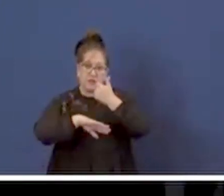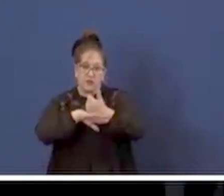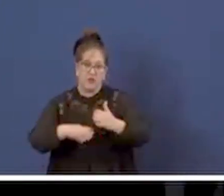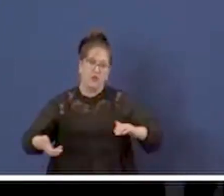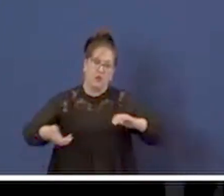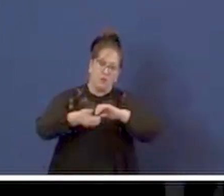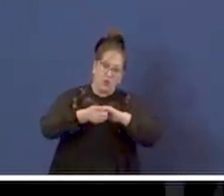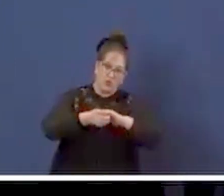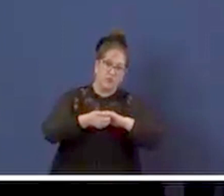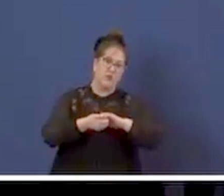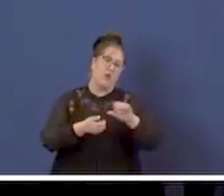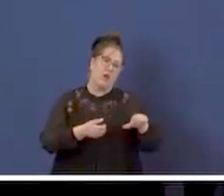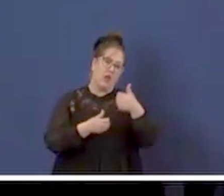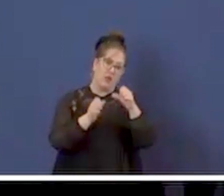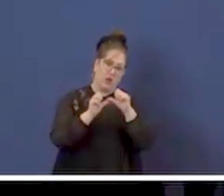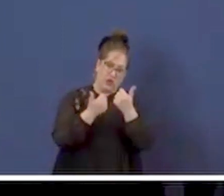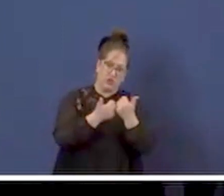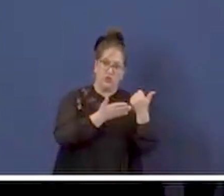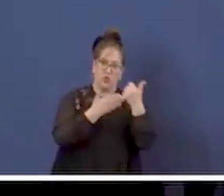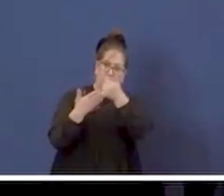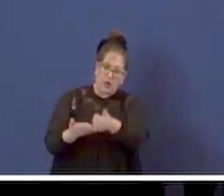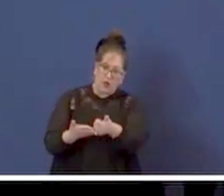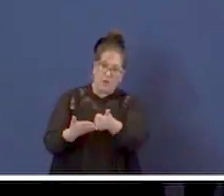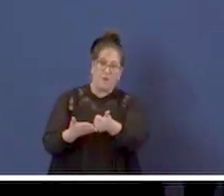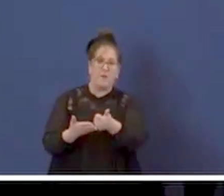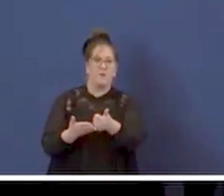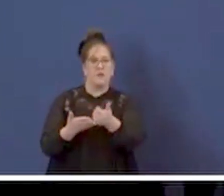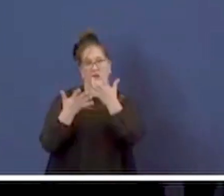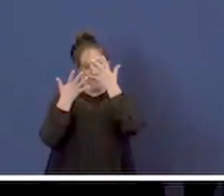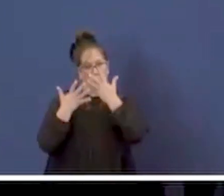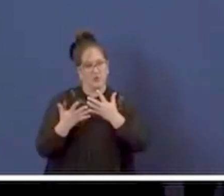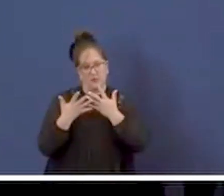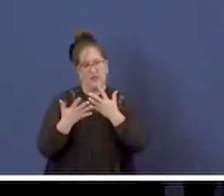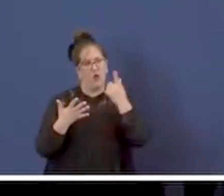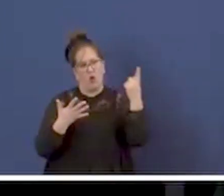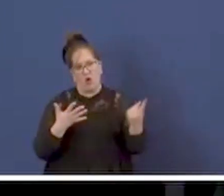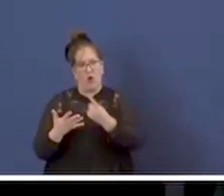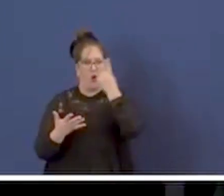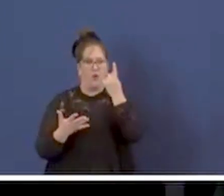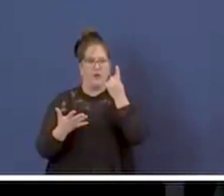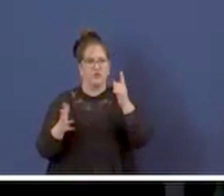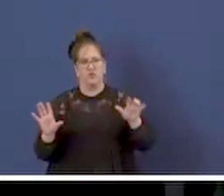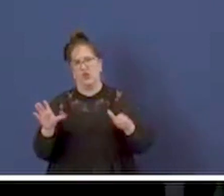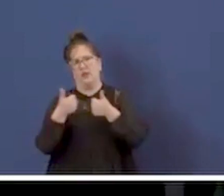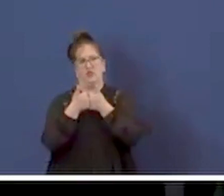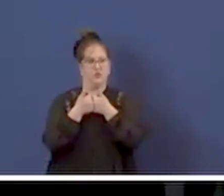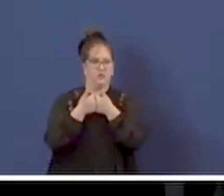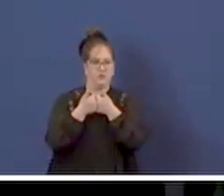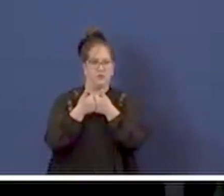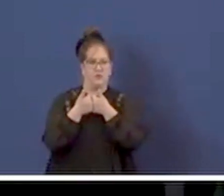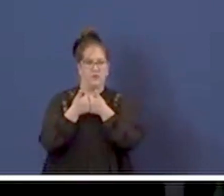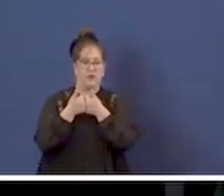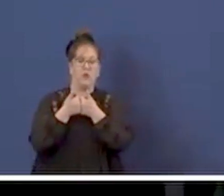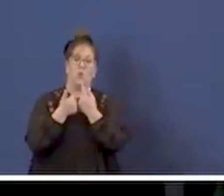with other agencies to help with this space, but unfortunately, there are always challenges to continue to navigate. One